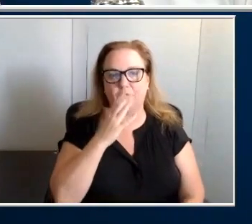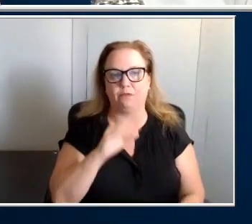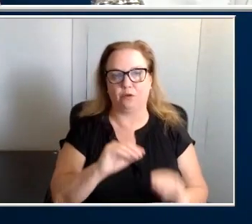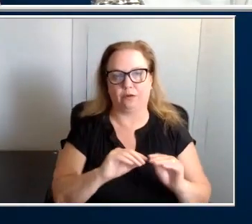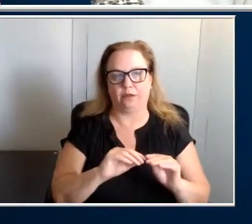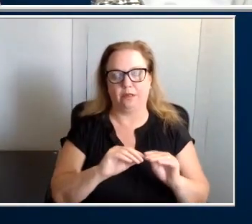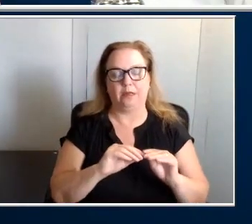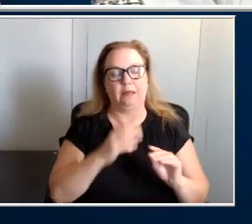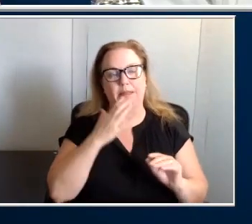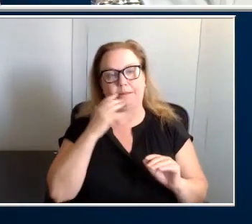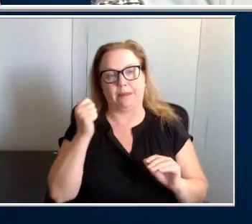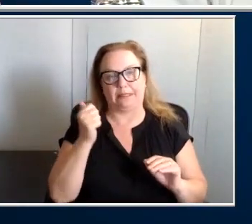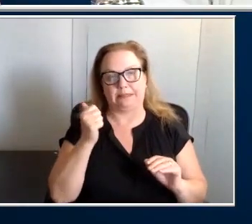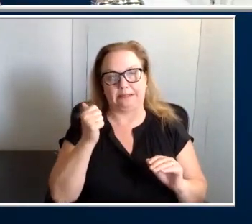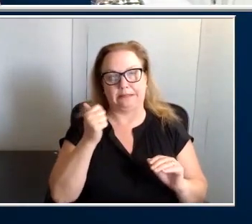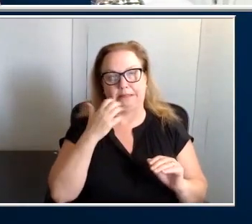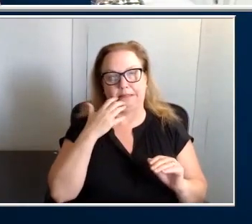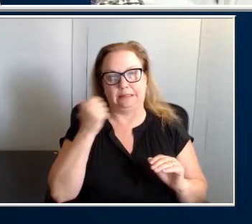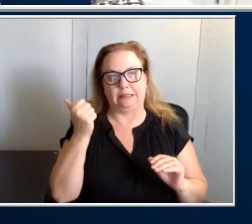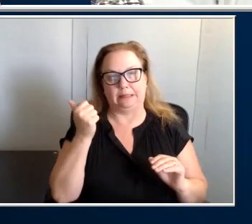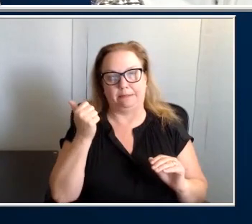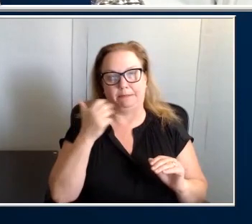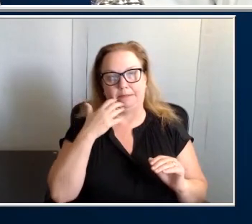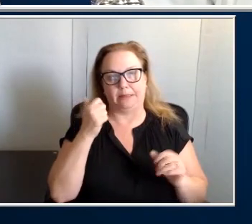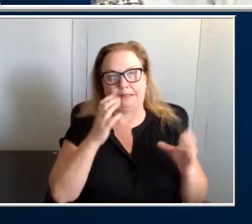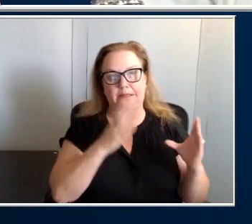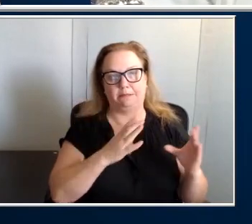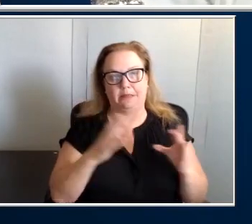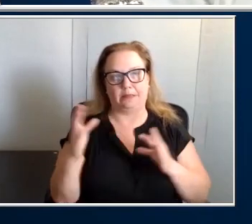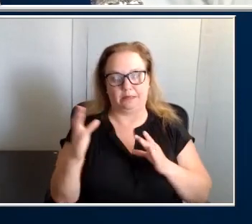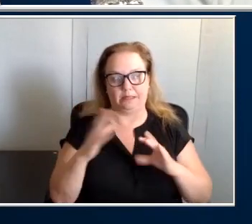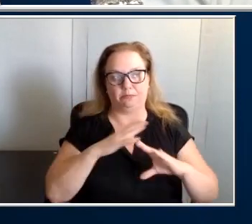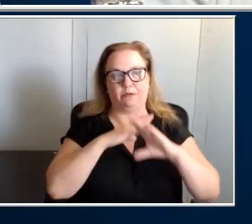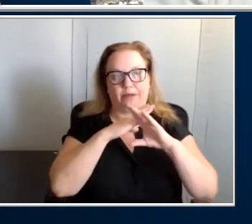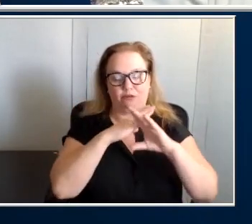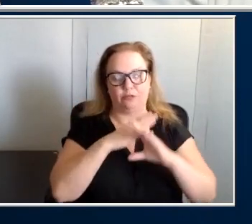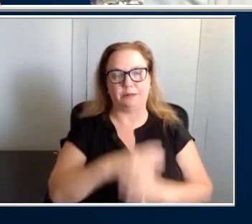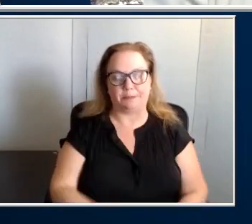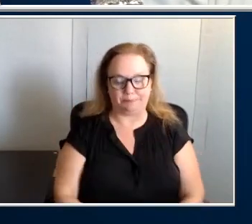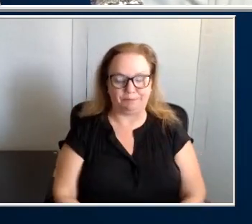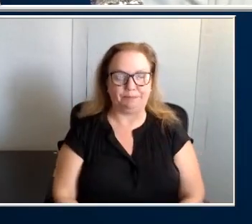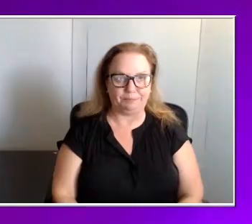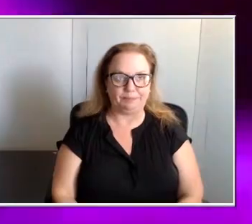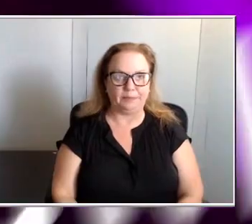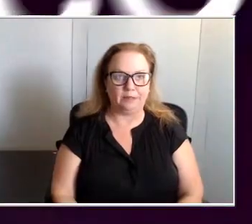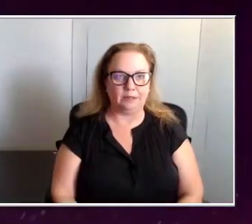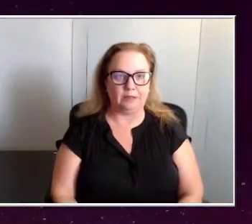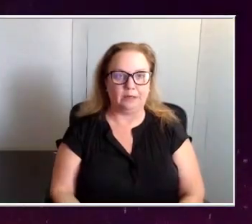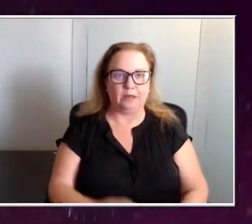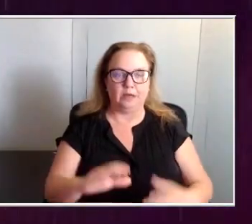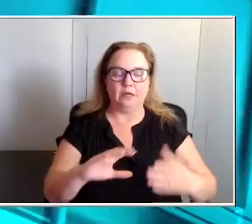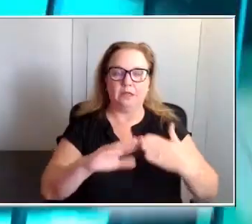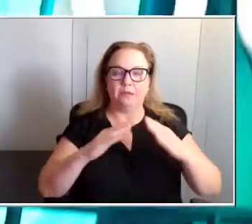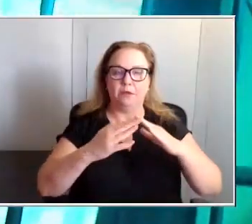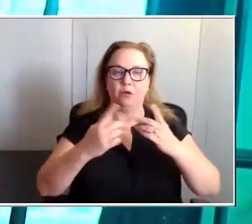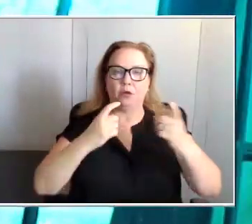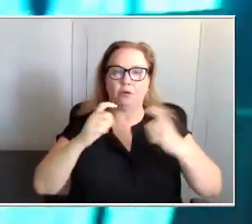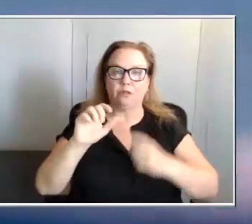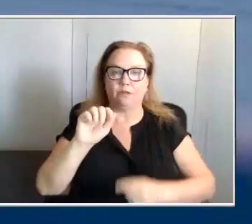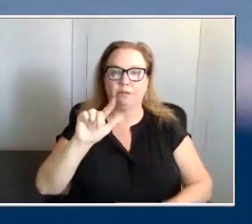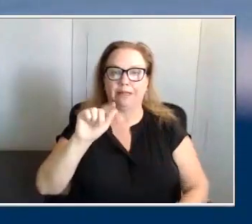of it, the best plan here is prevention. Yep. So, all right, let's get community questions from Alexis Del